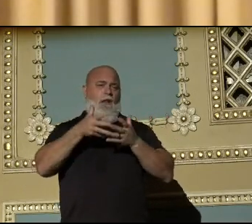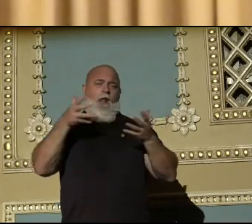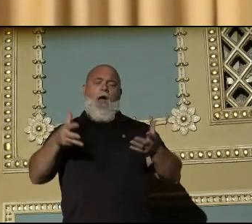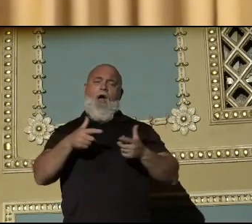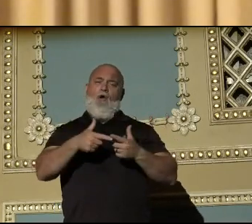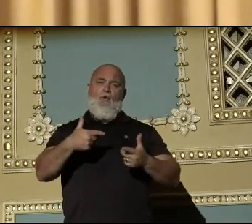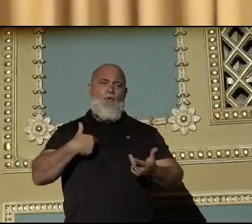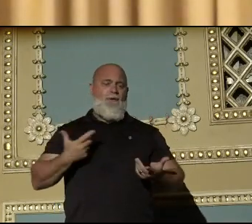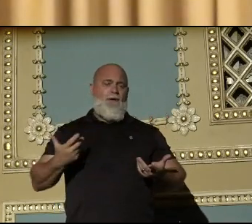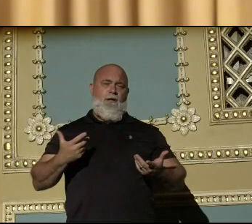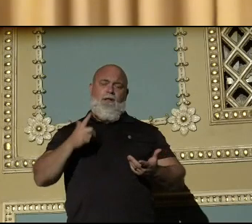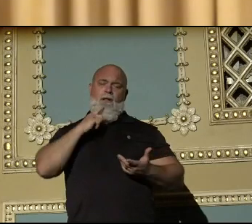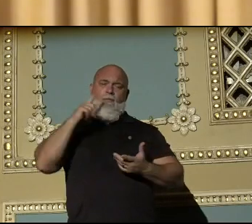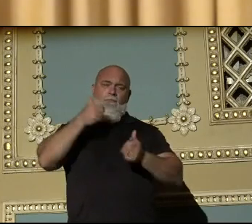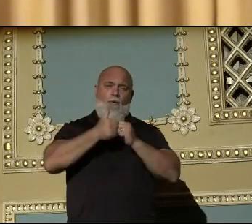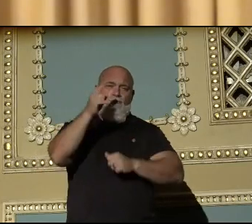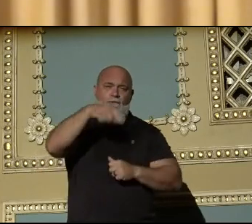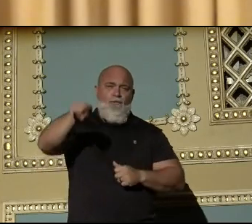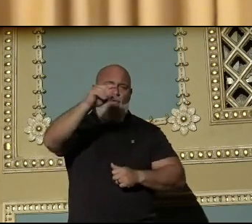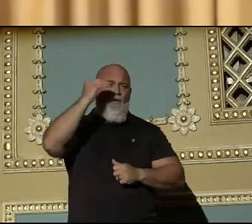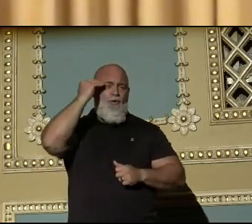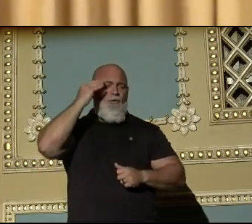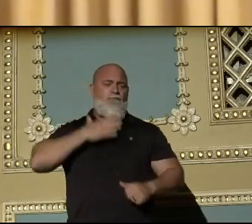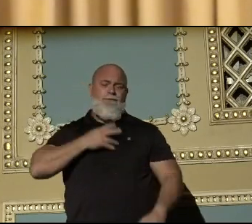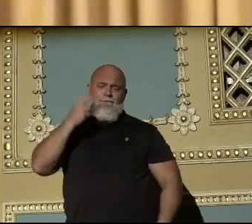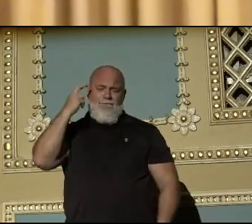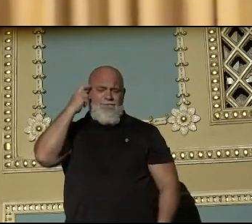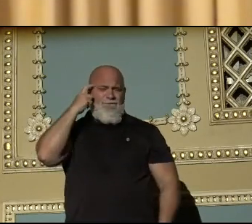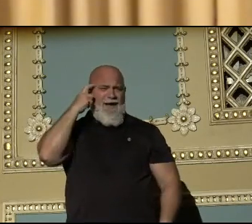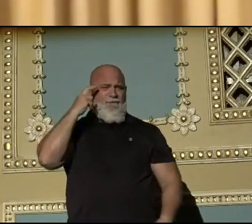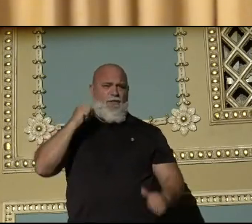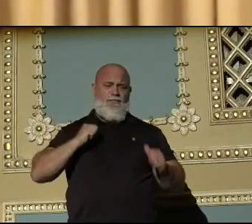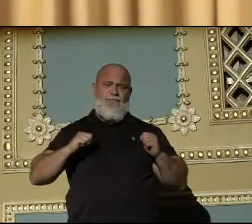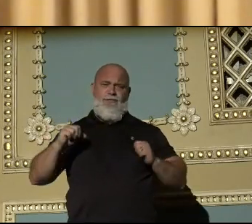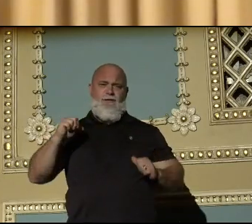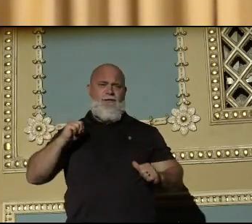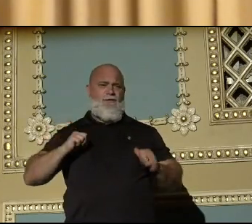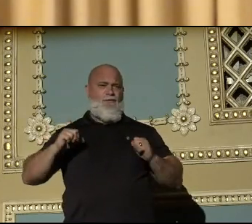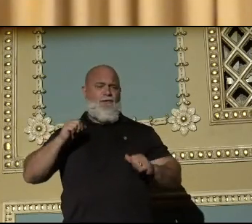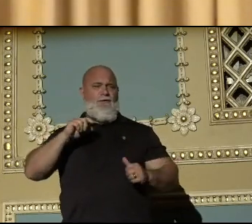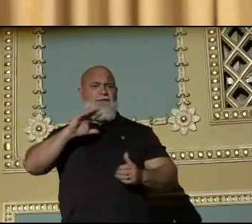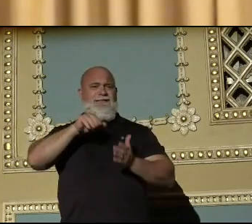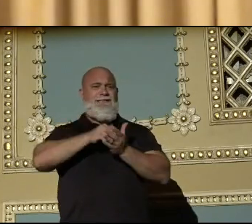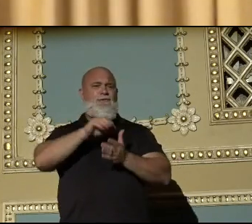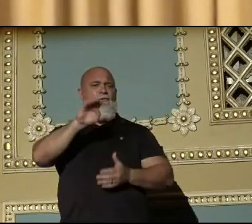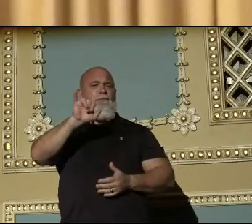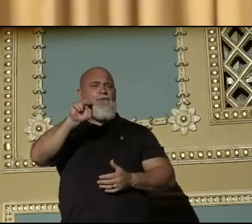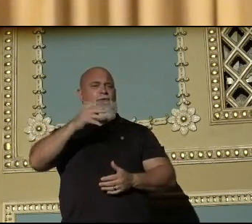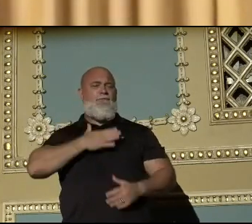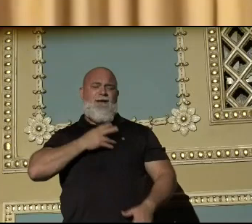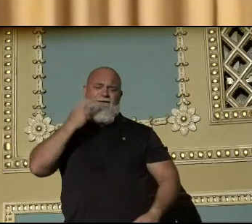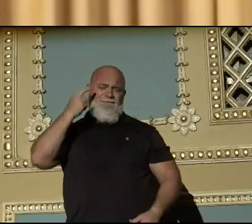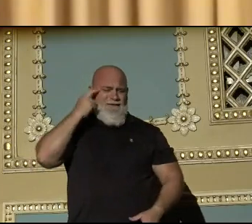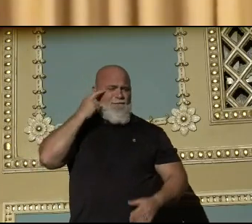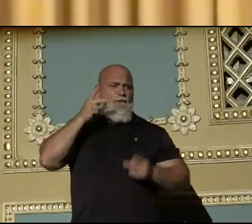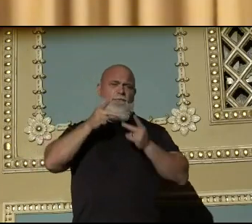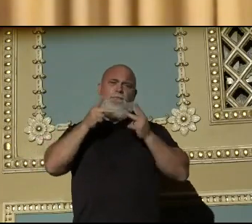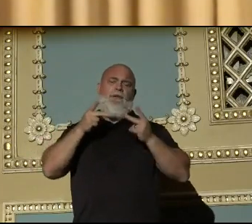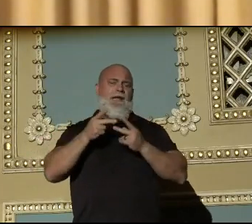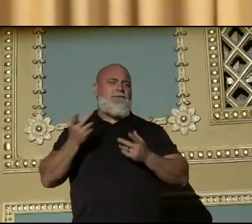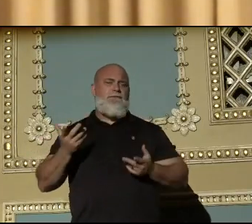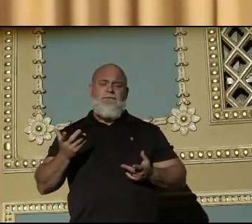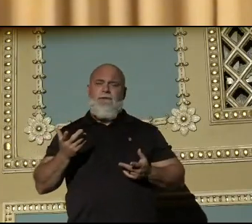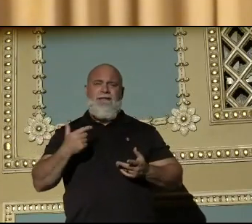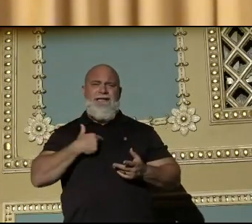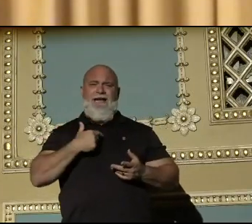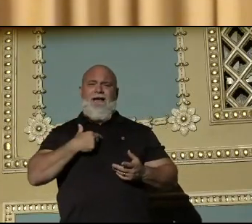know, it's my favorite theater to perform because Central Minnesota is my favorite place to perform because I have so